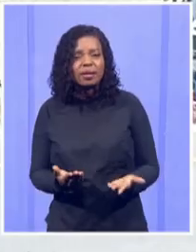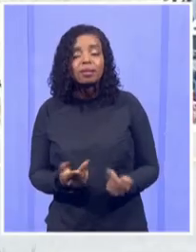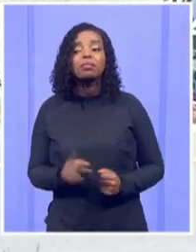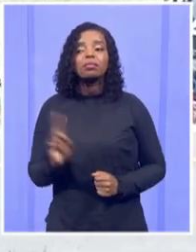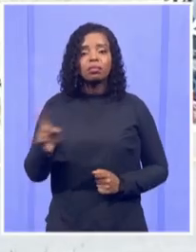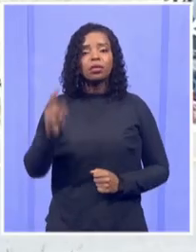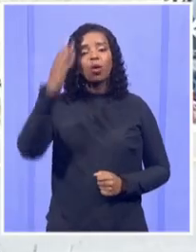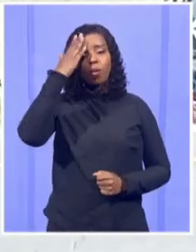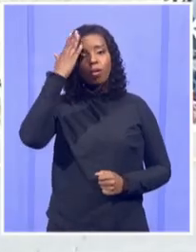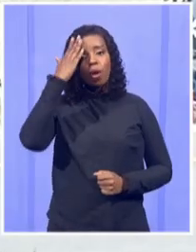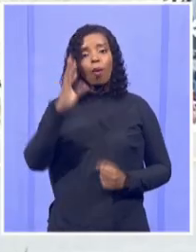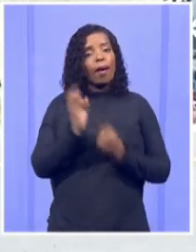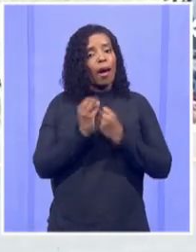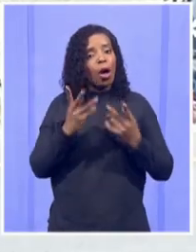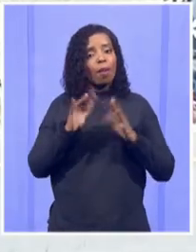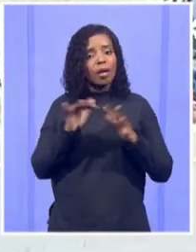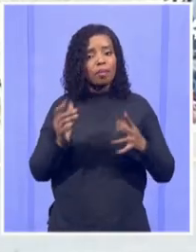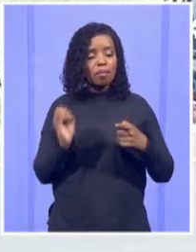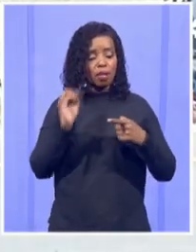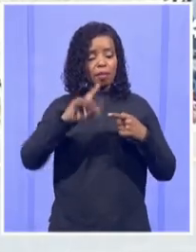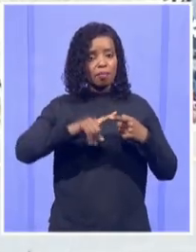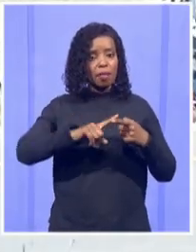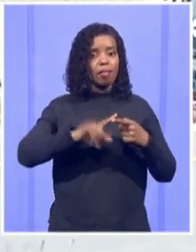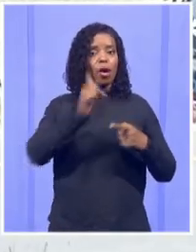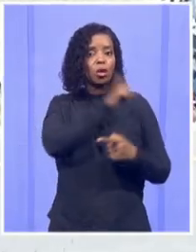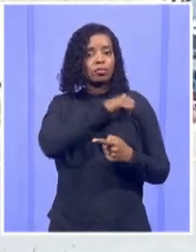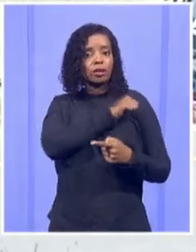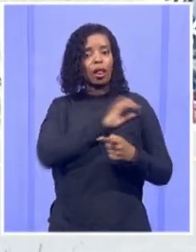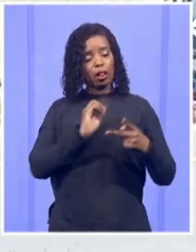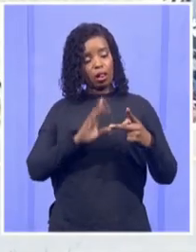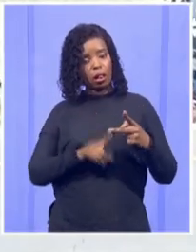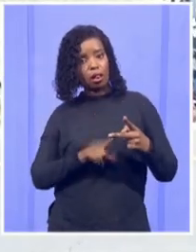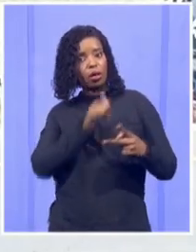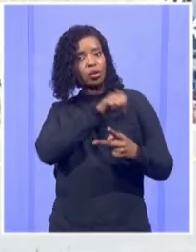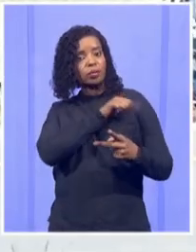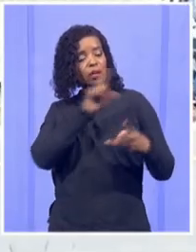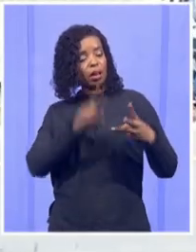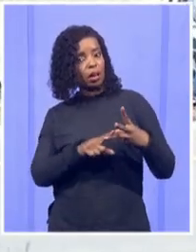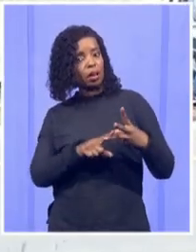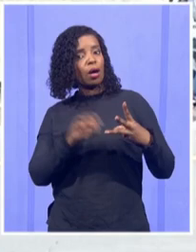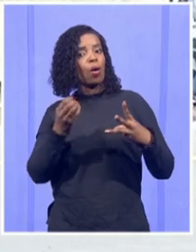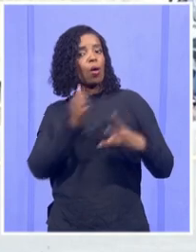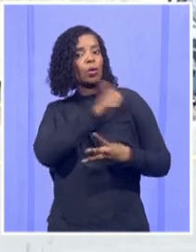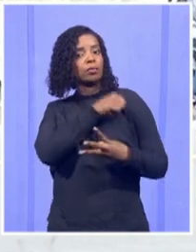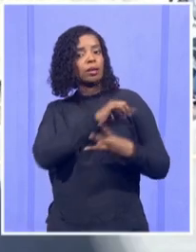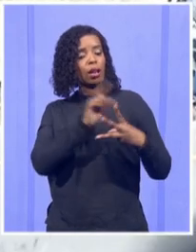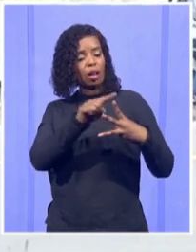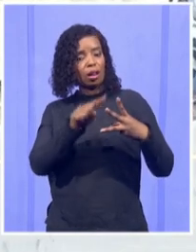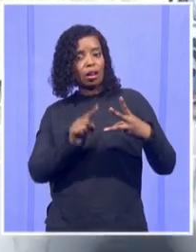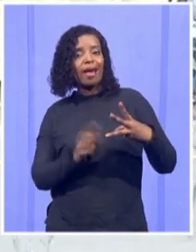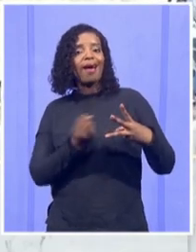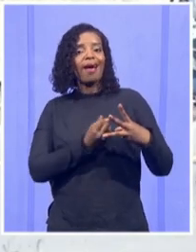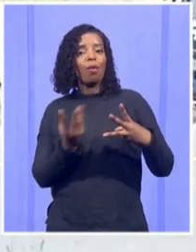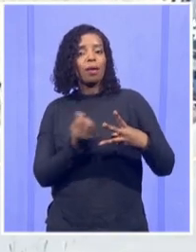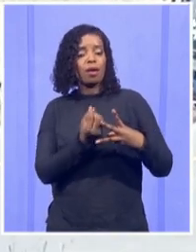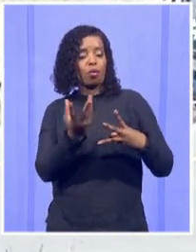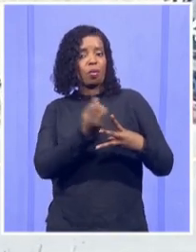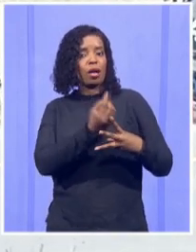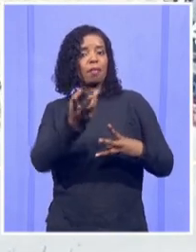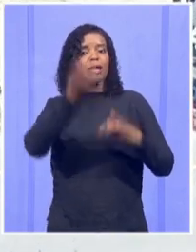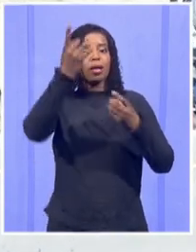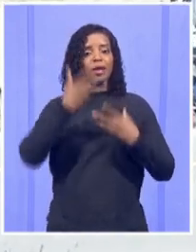Botshabelo, to Tabanchu, and to Bloemfontein. We are just waiting for the numbers from them. But also,